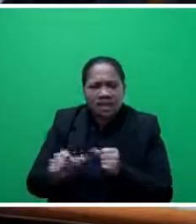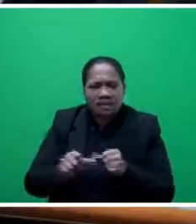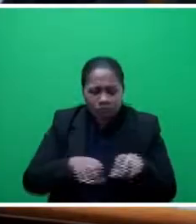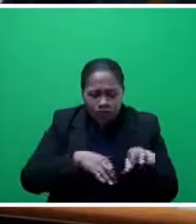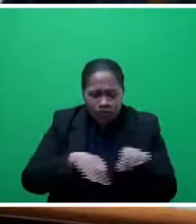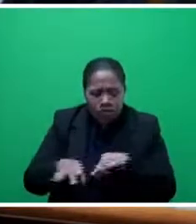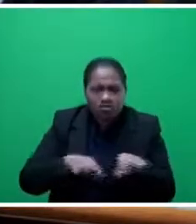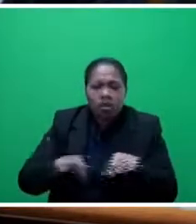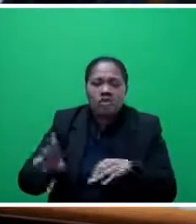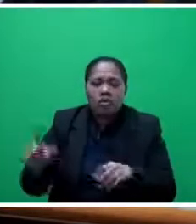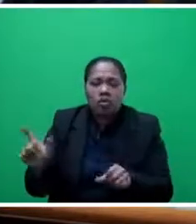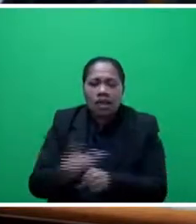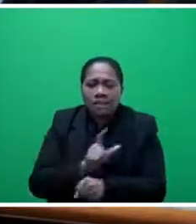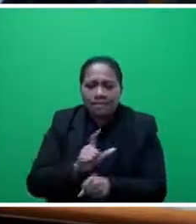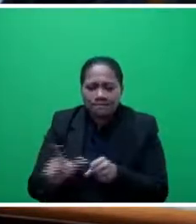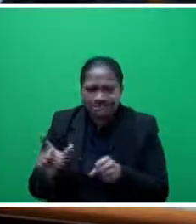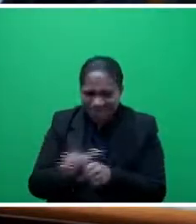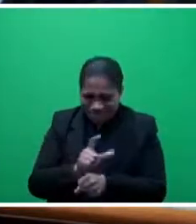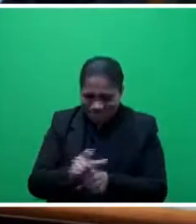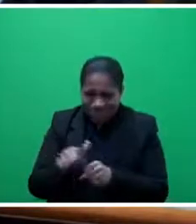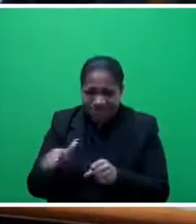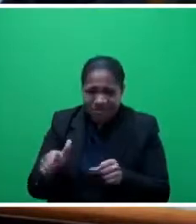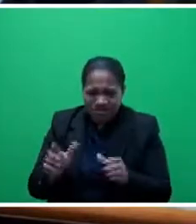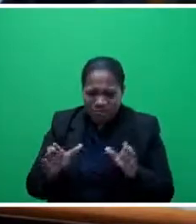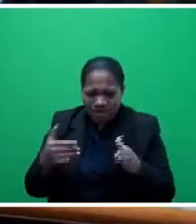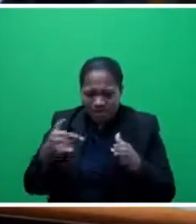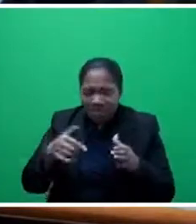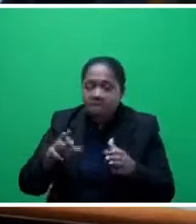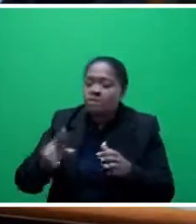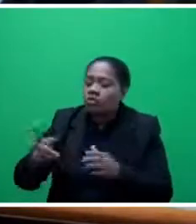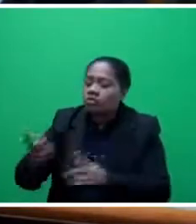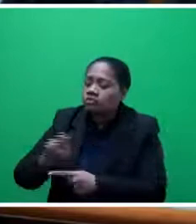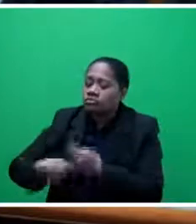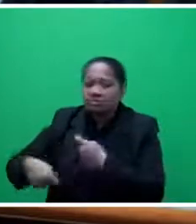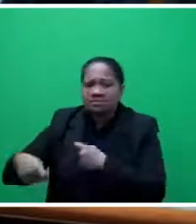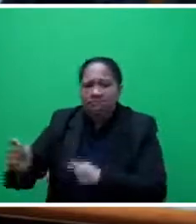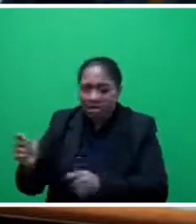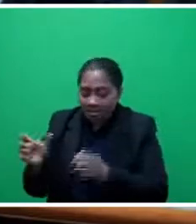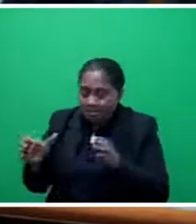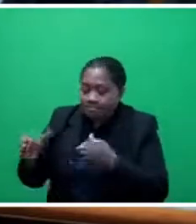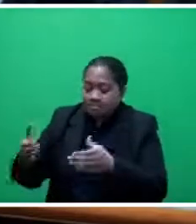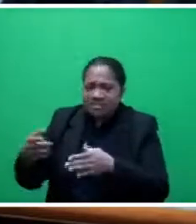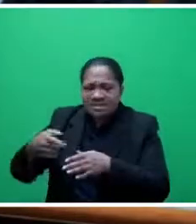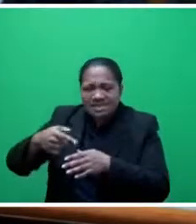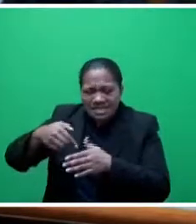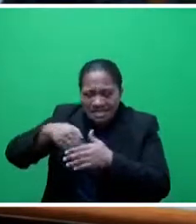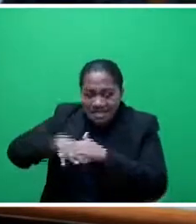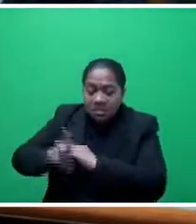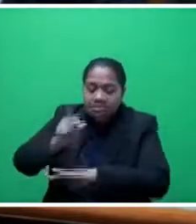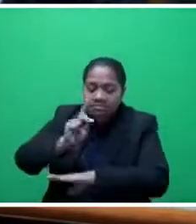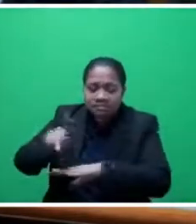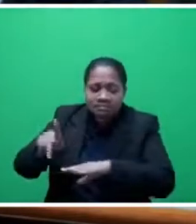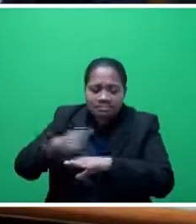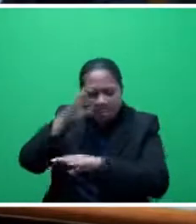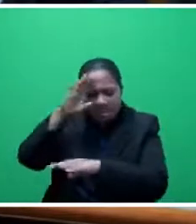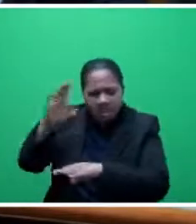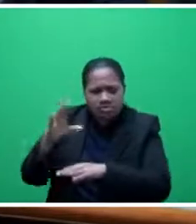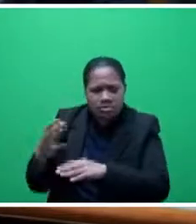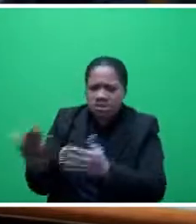labour mobility, for trade within the Pacific countries. And we've